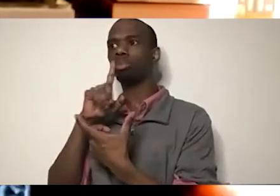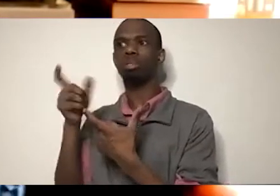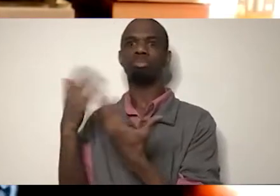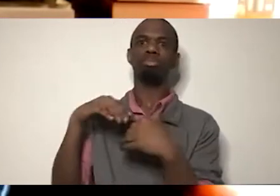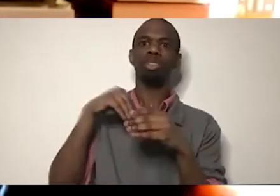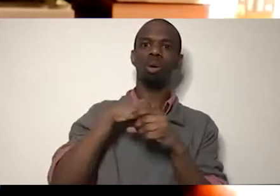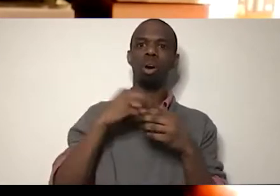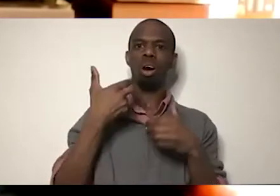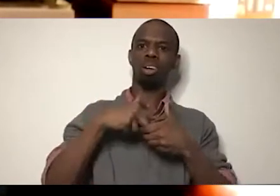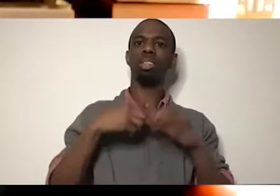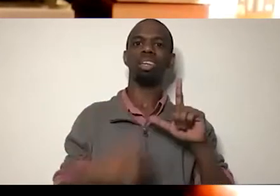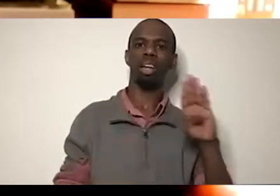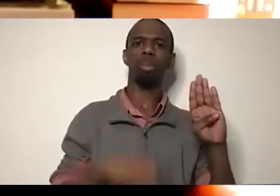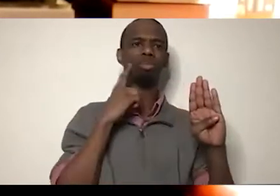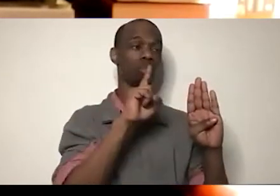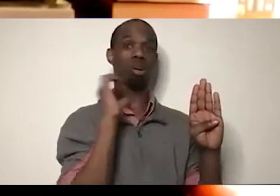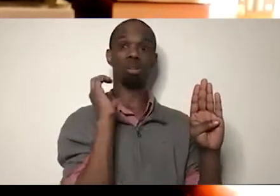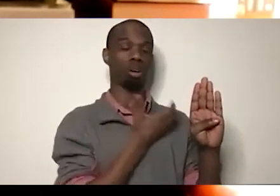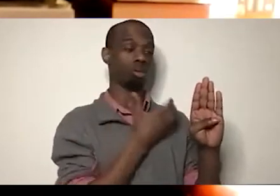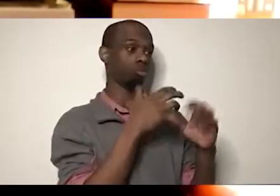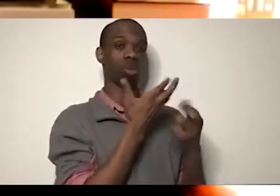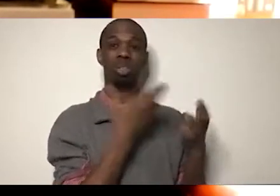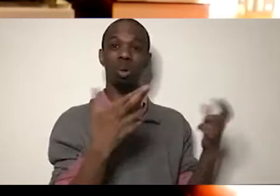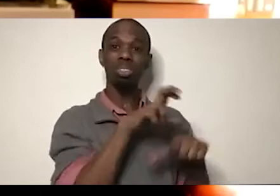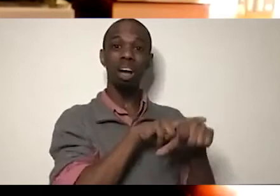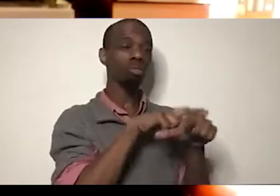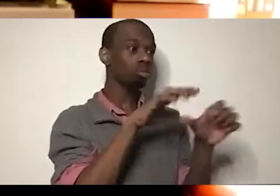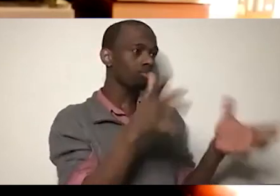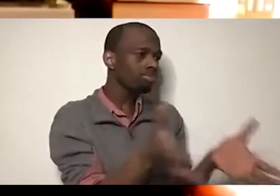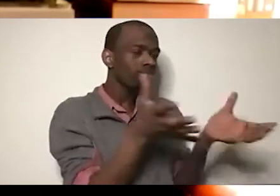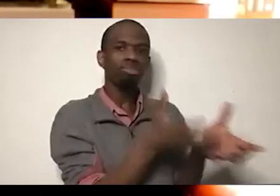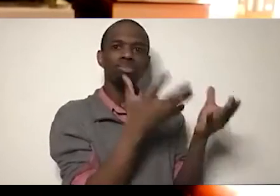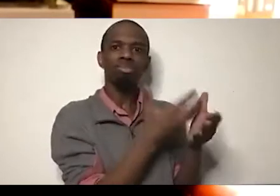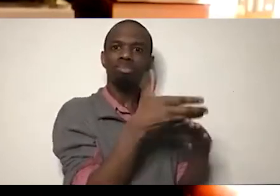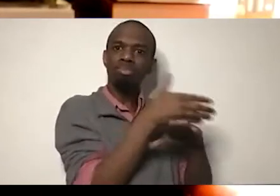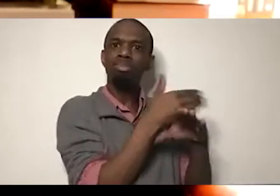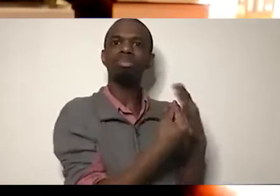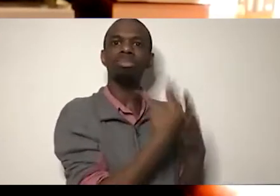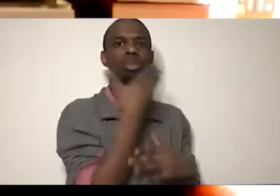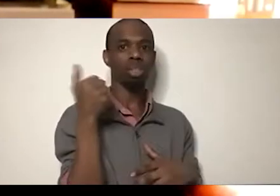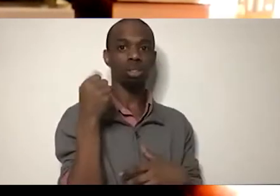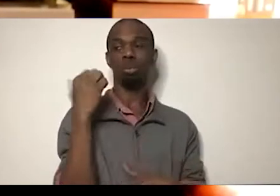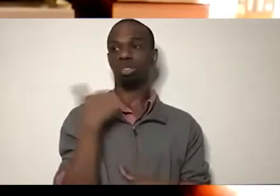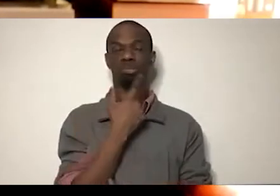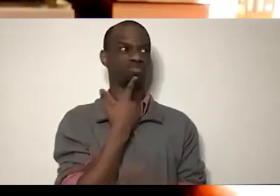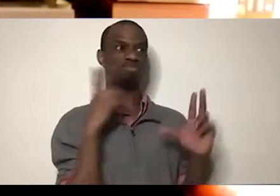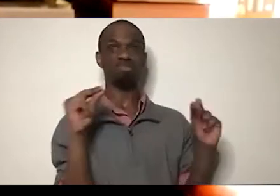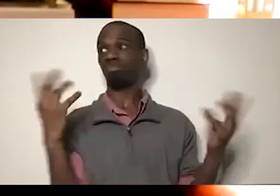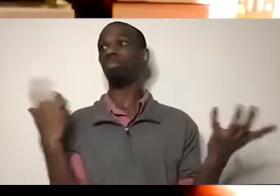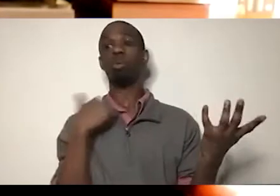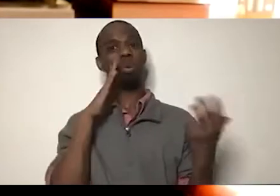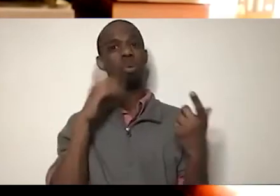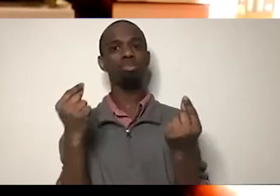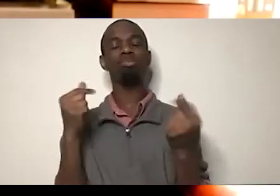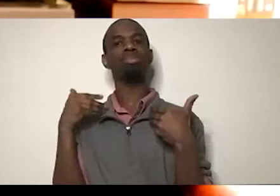And so, that was the start of We Act for Environmental Justice. Started out as West Harlem Environmental Action. And